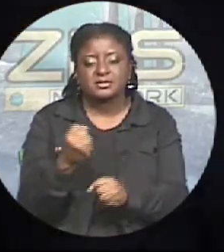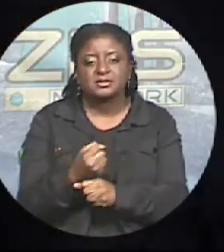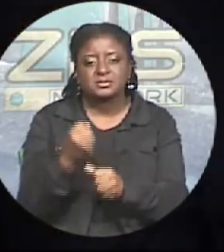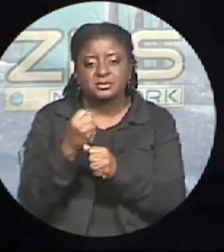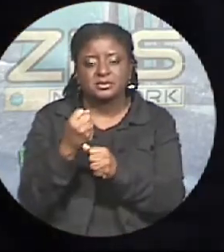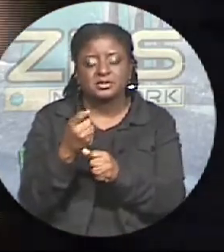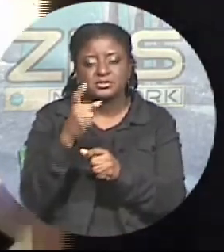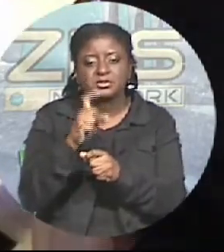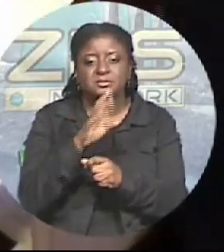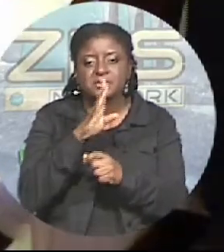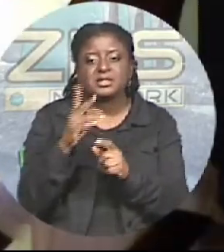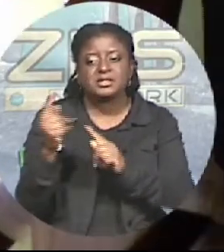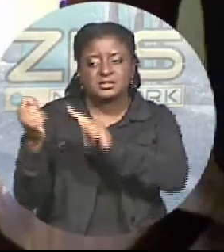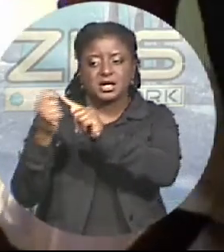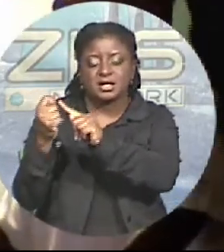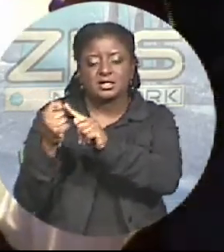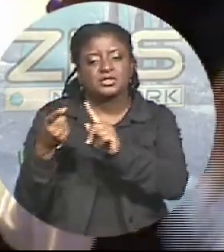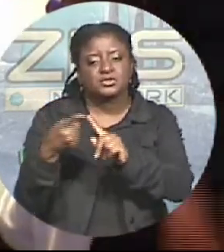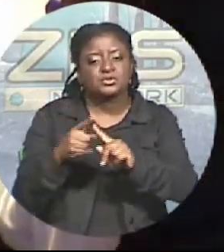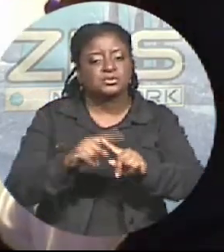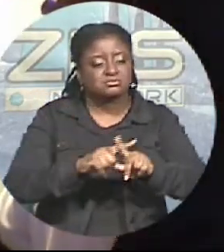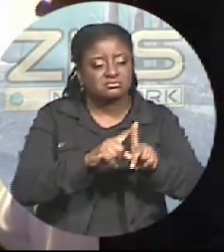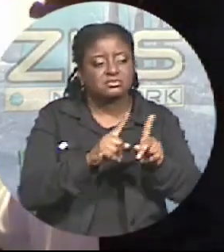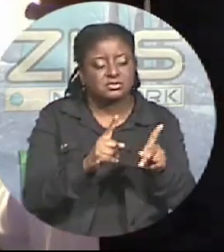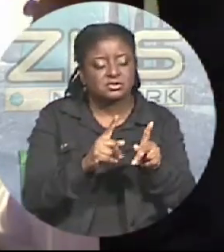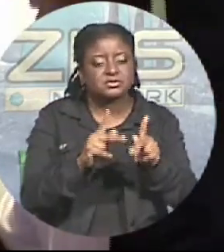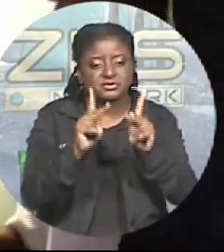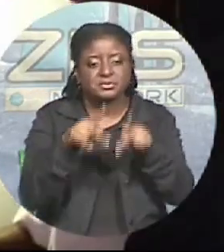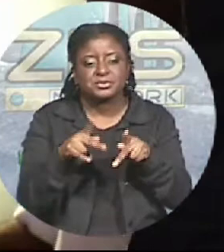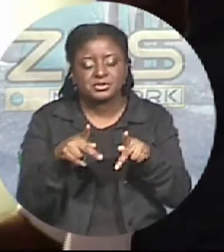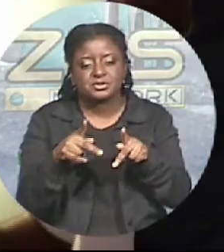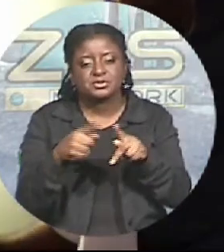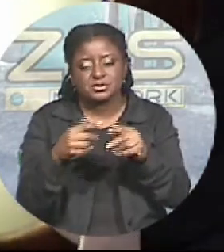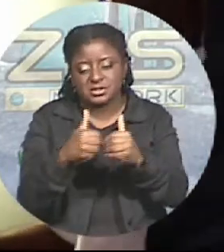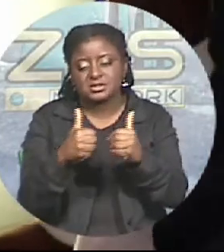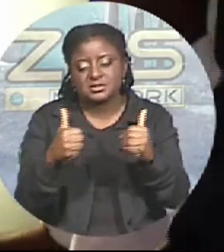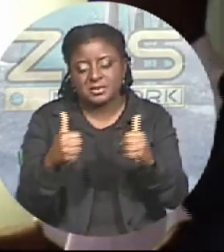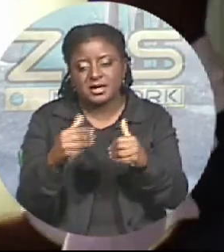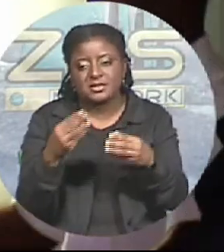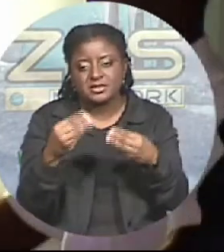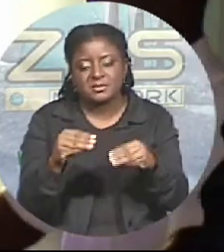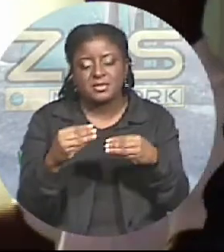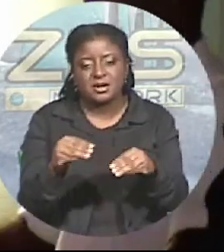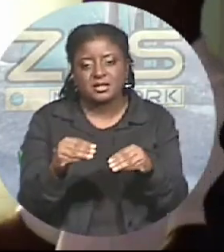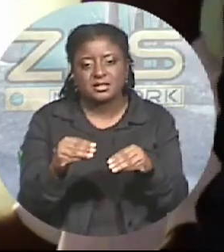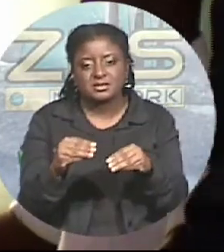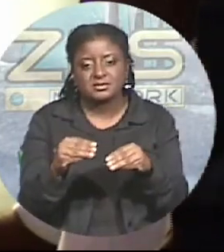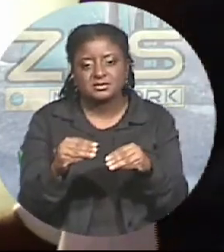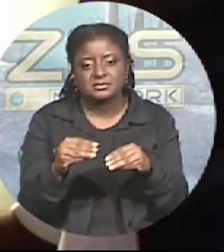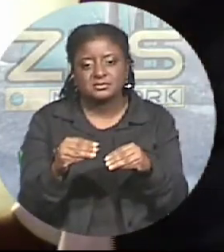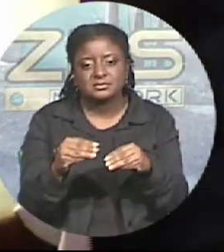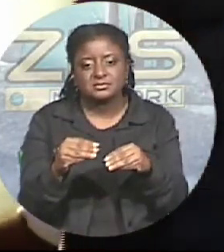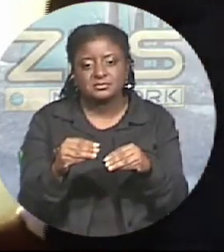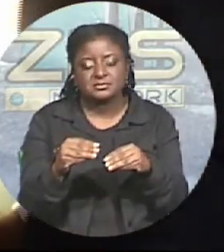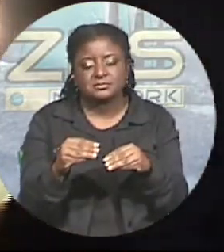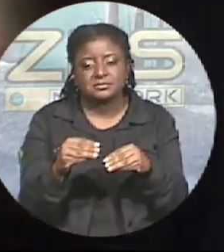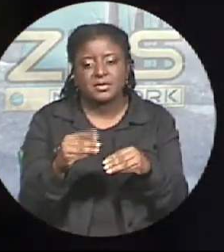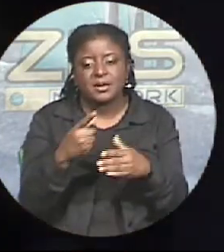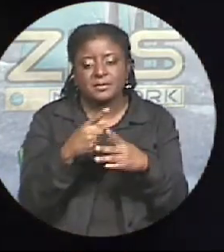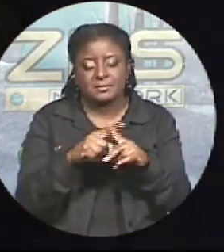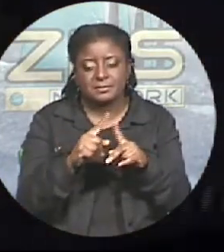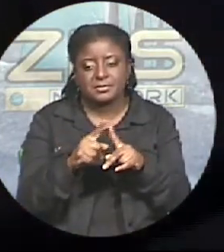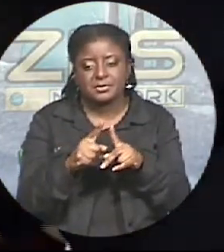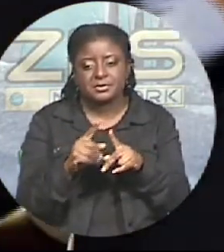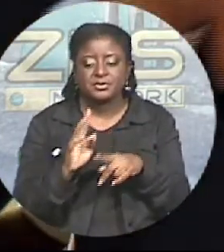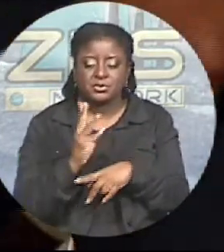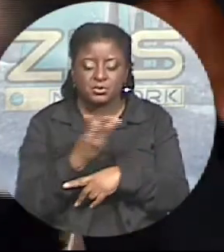targeted to somebody else to expand the market. But what we do